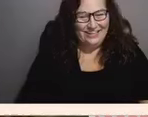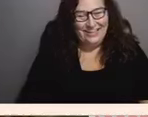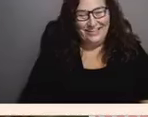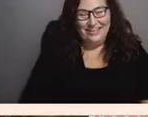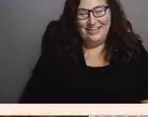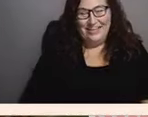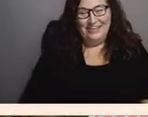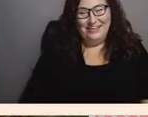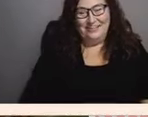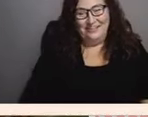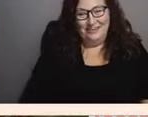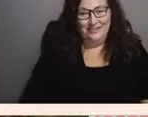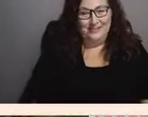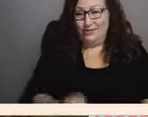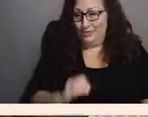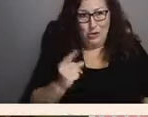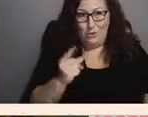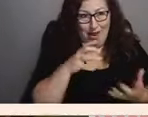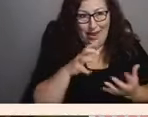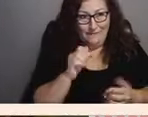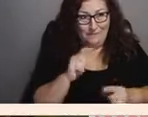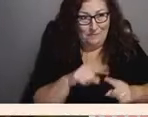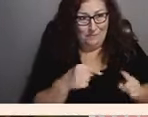Oh, ain't nobody laughing but me.